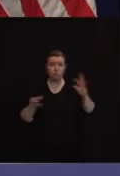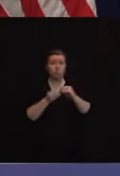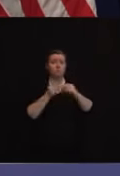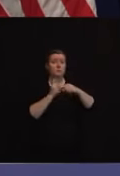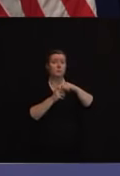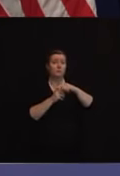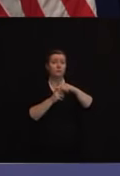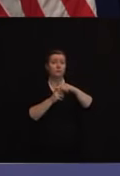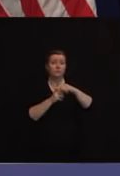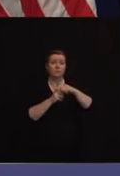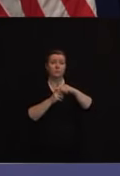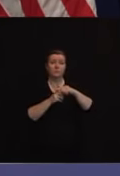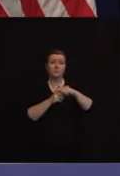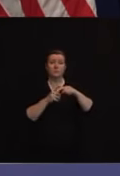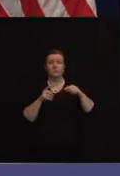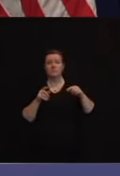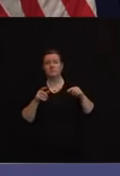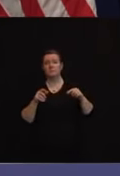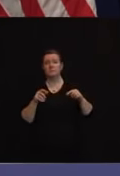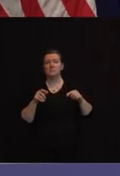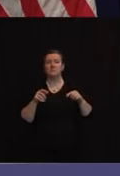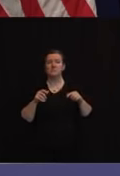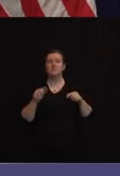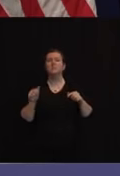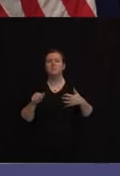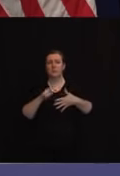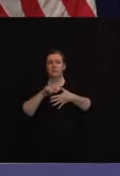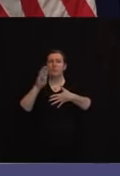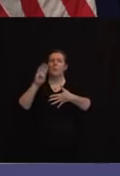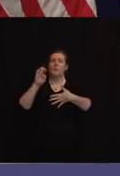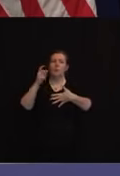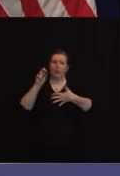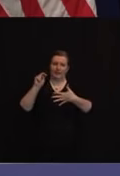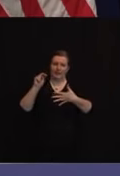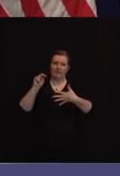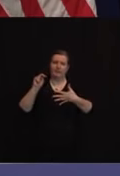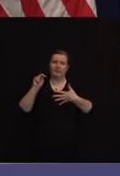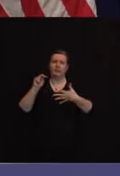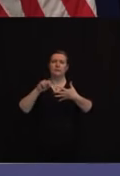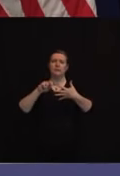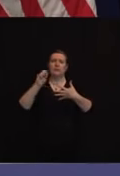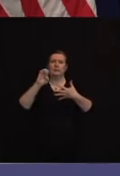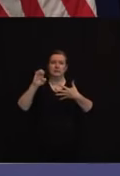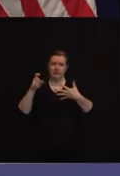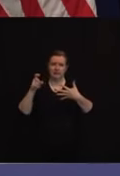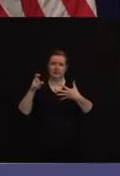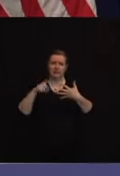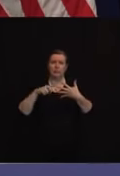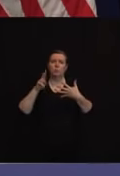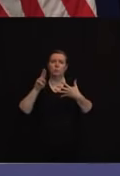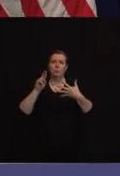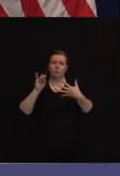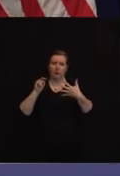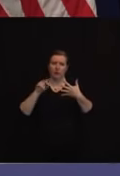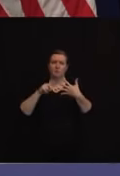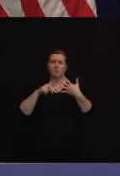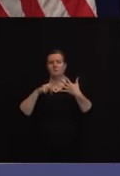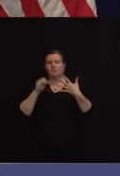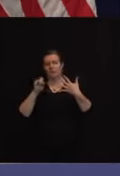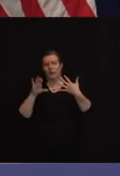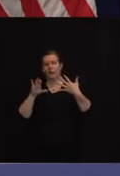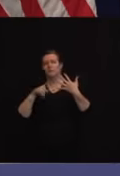the same 6 with the most: Bergen, followed by Hudson, Essex, Union, Passaic, and Middlesex. However, the